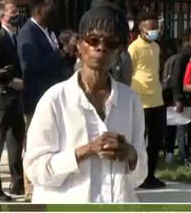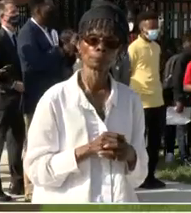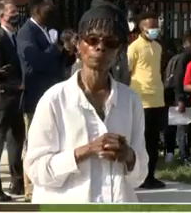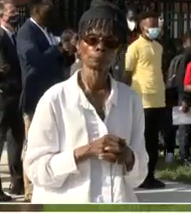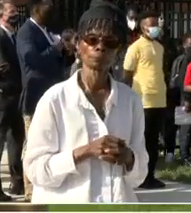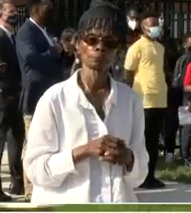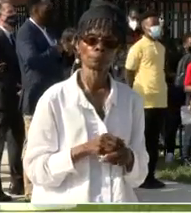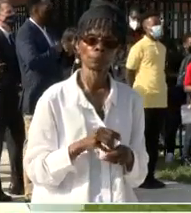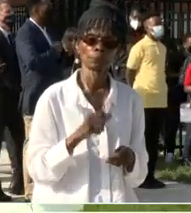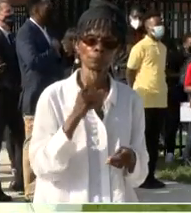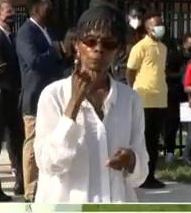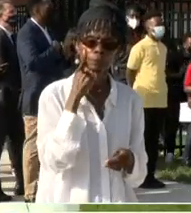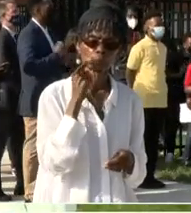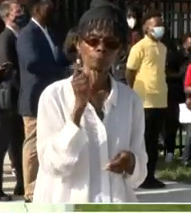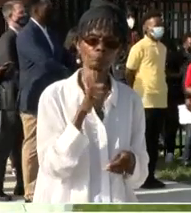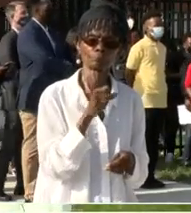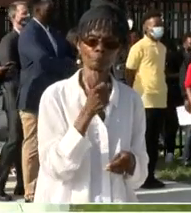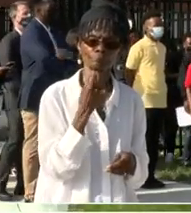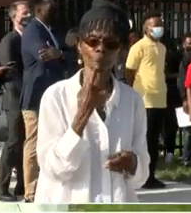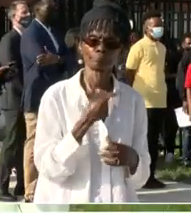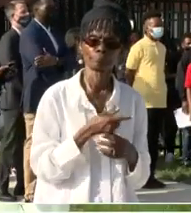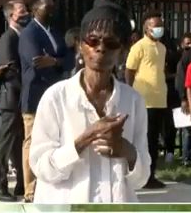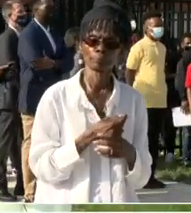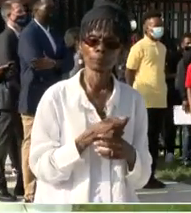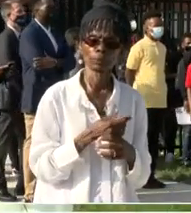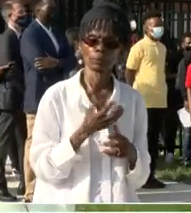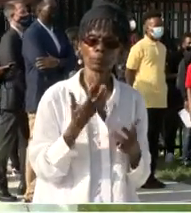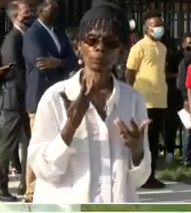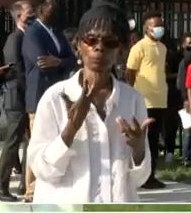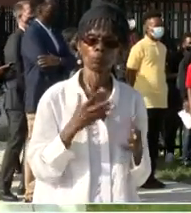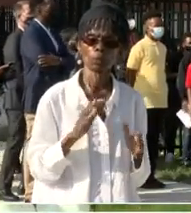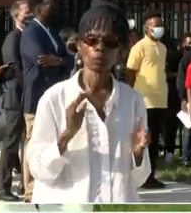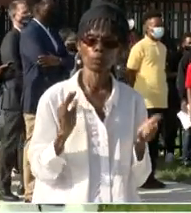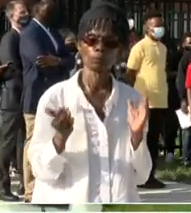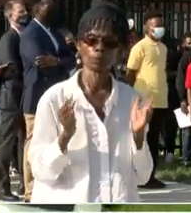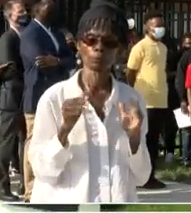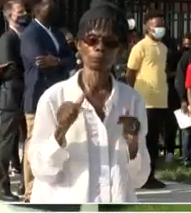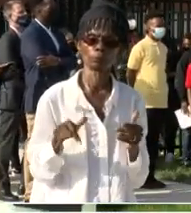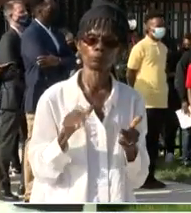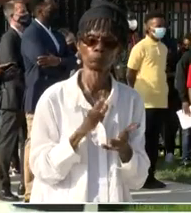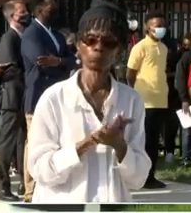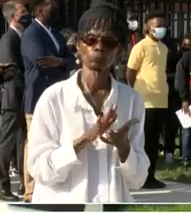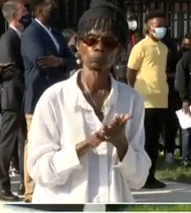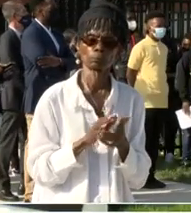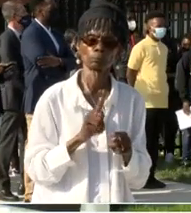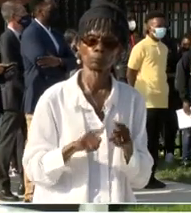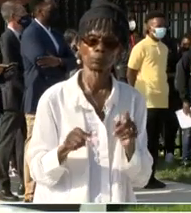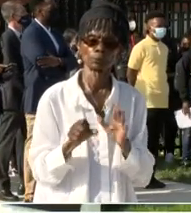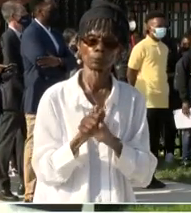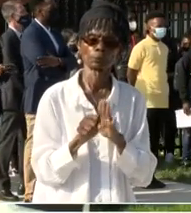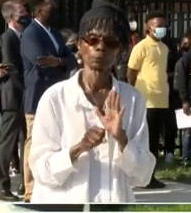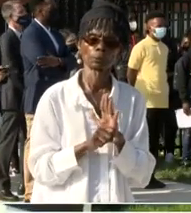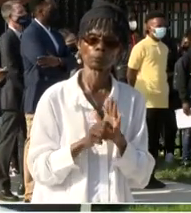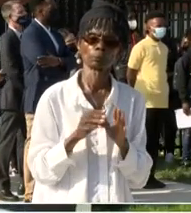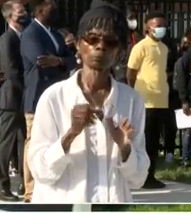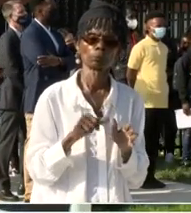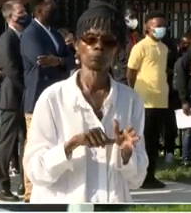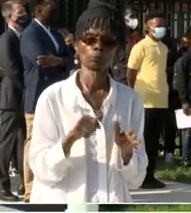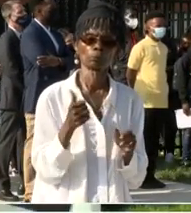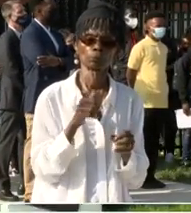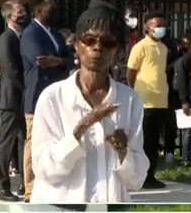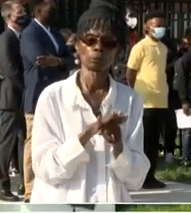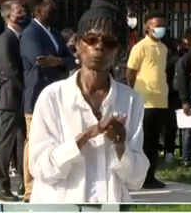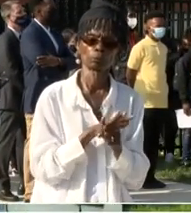first need to ground ourselves in that we shouldn't compare ourselves to other jurisdictions. We've had a strong team led by Dr. Nesbitt, DC